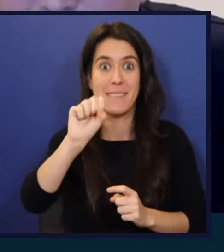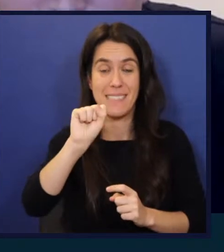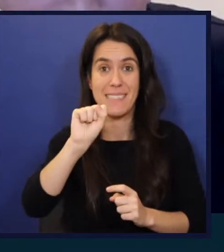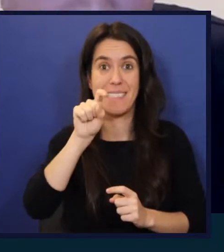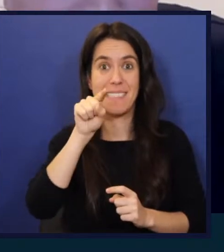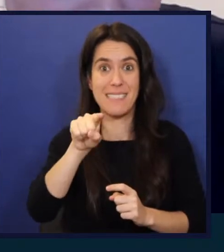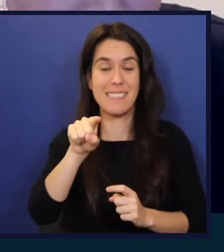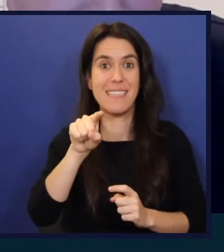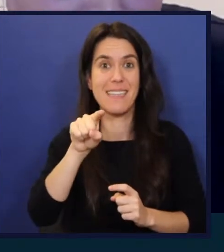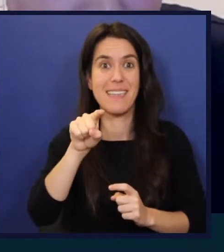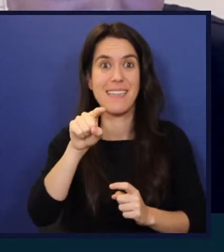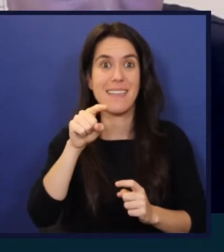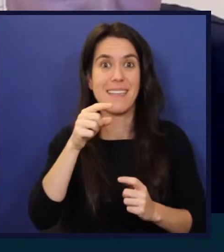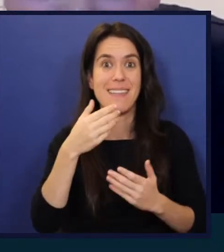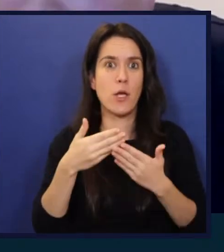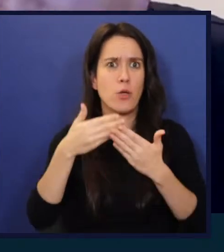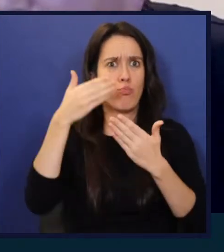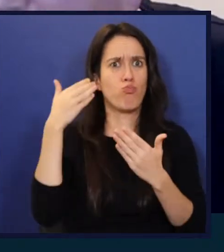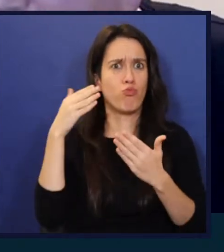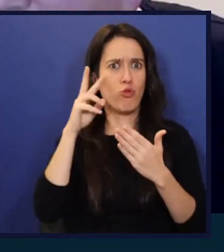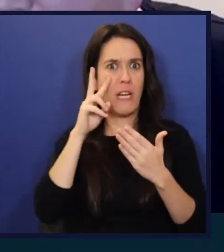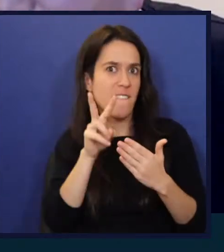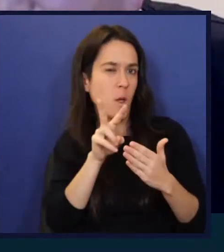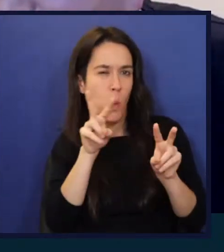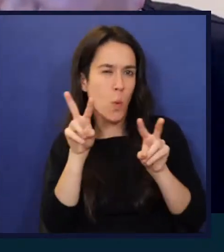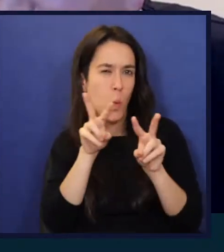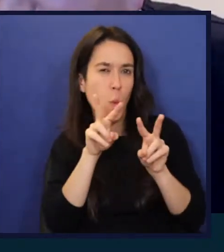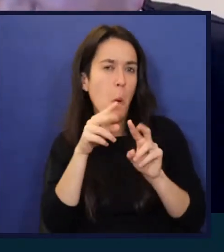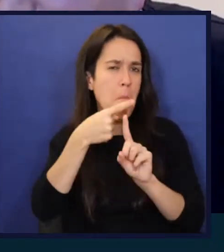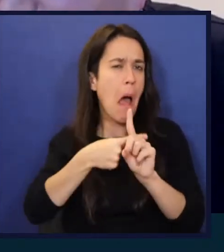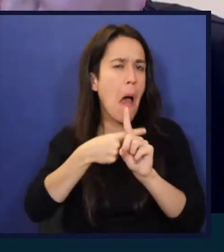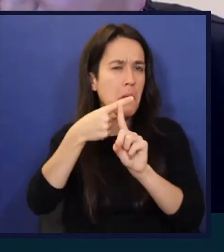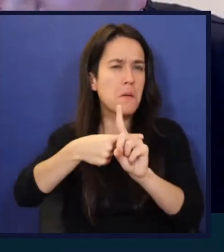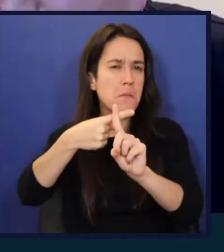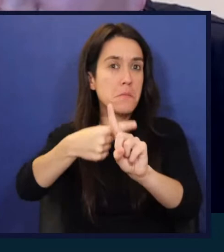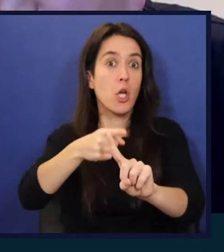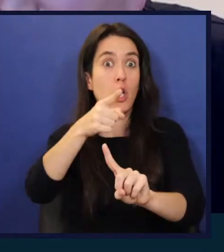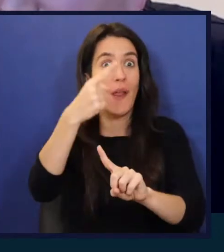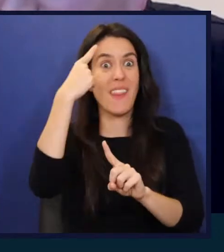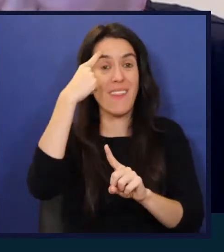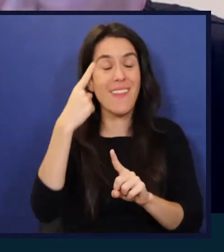has been in preview for a couple of months now, I think. Is there anything